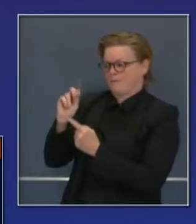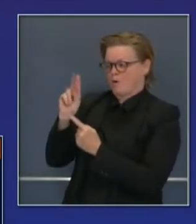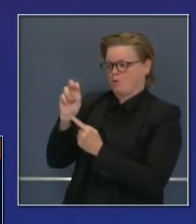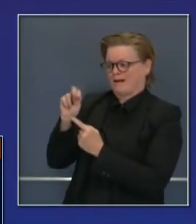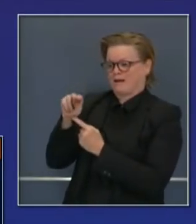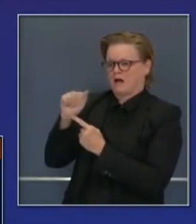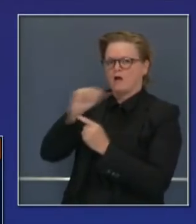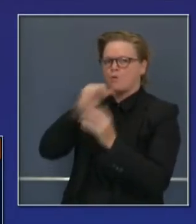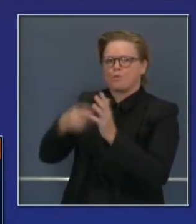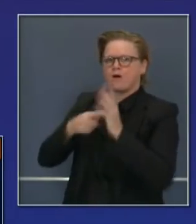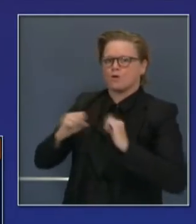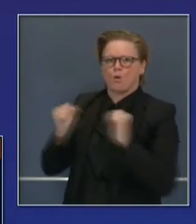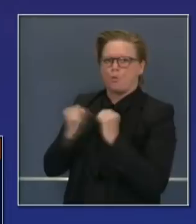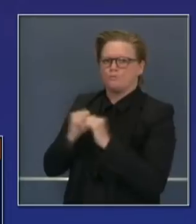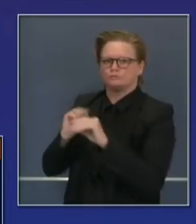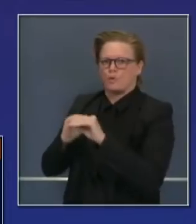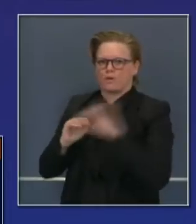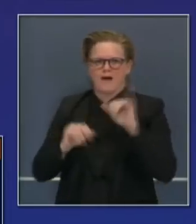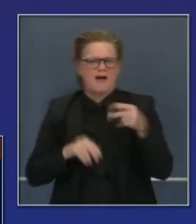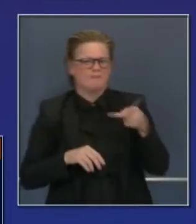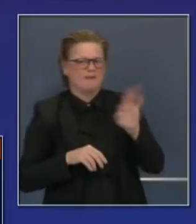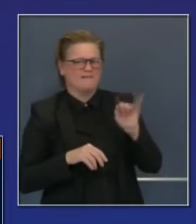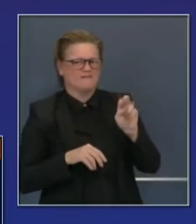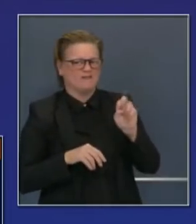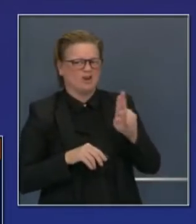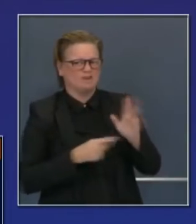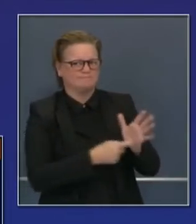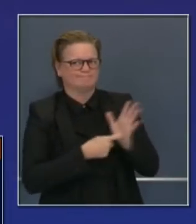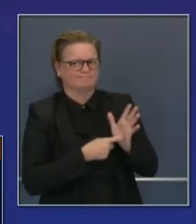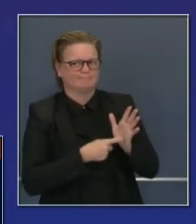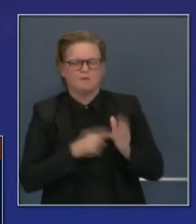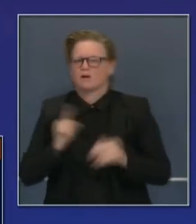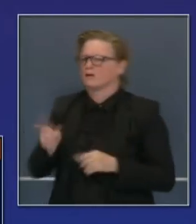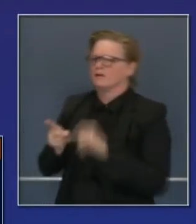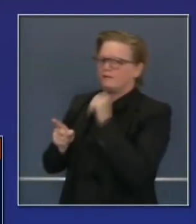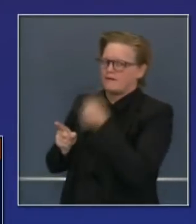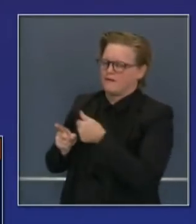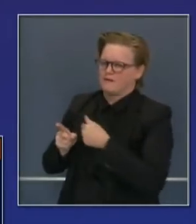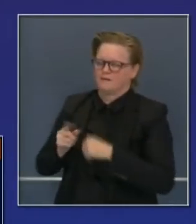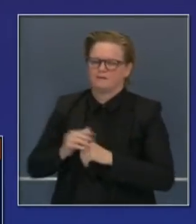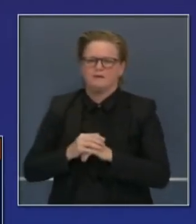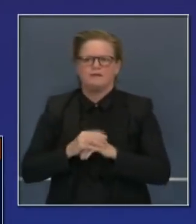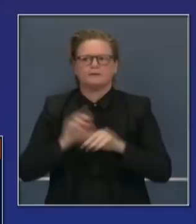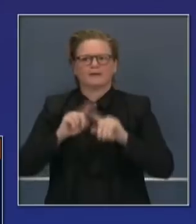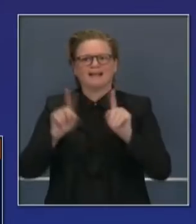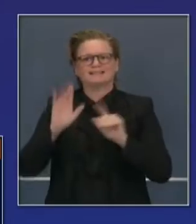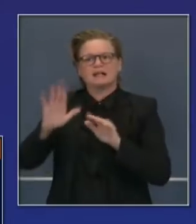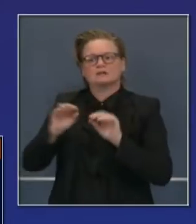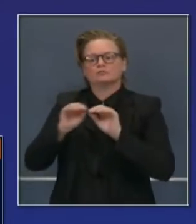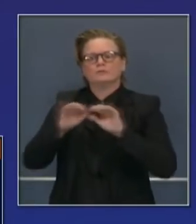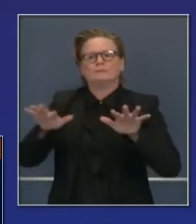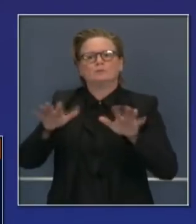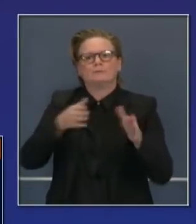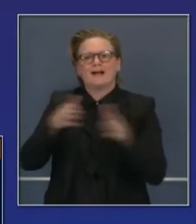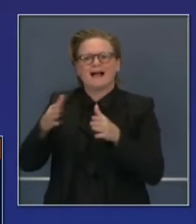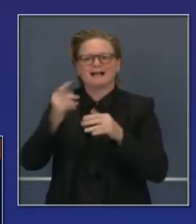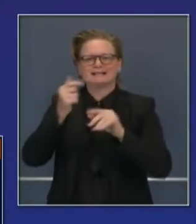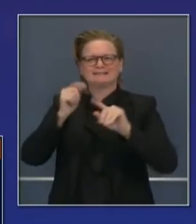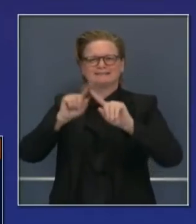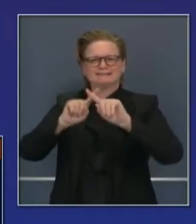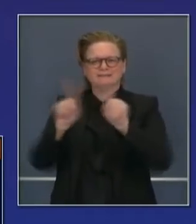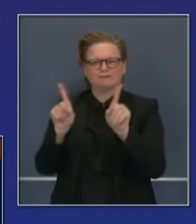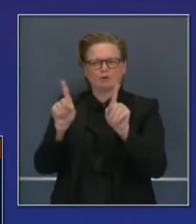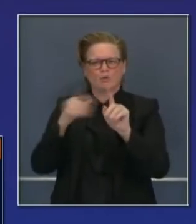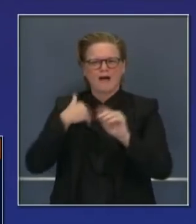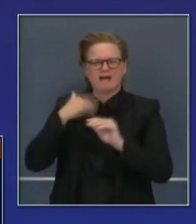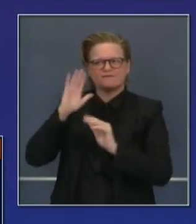cold storage vaccines. And so it's a different distribution strategy. It requires different protocols and